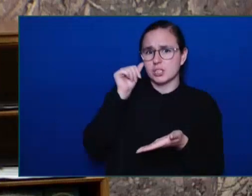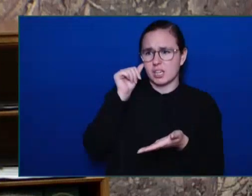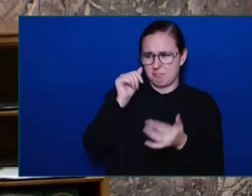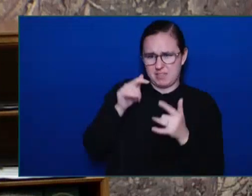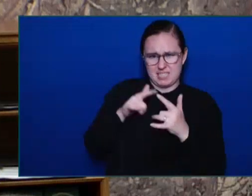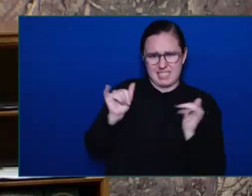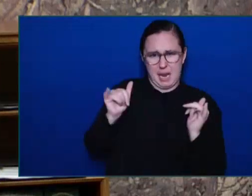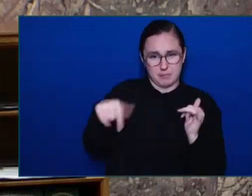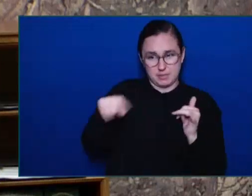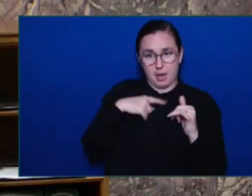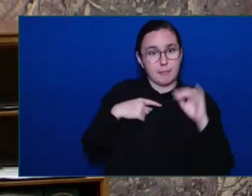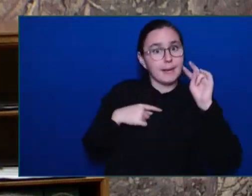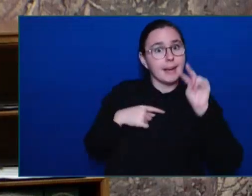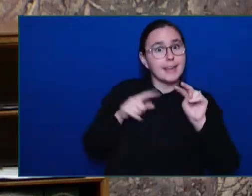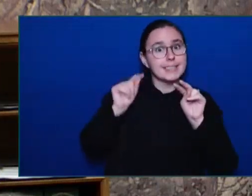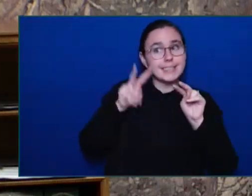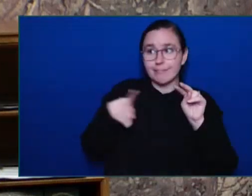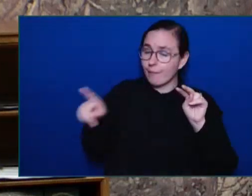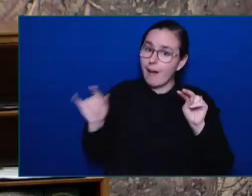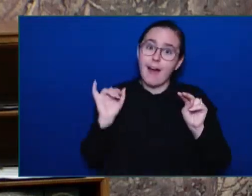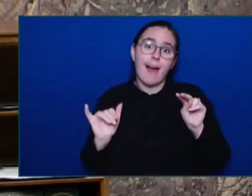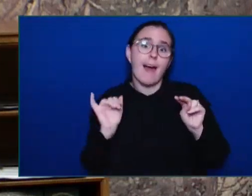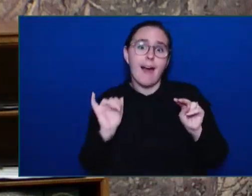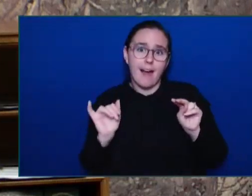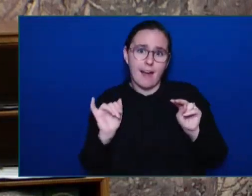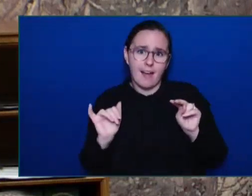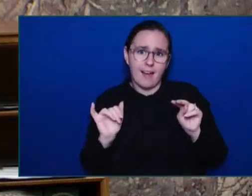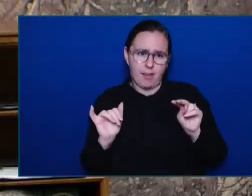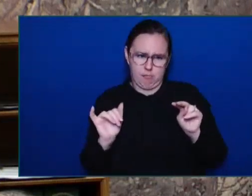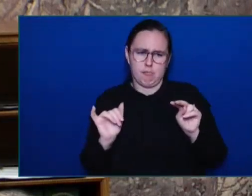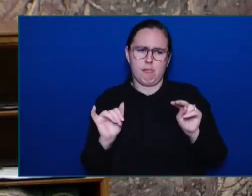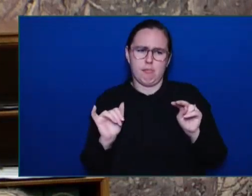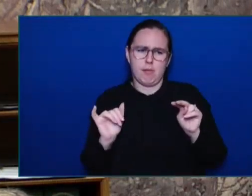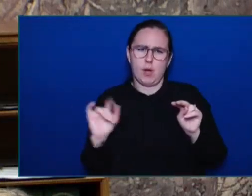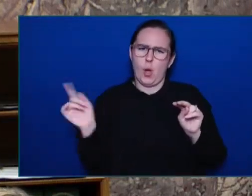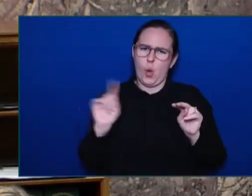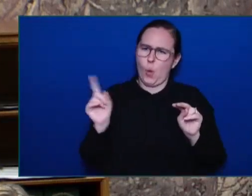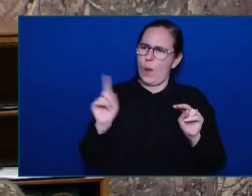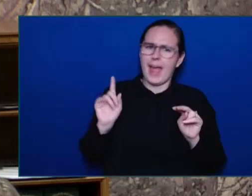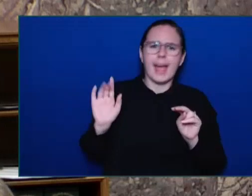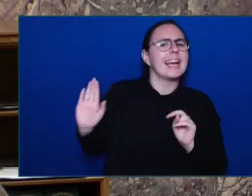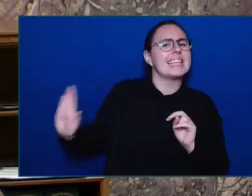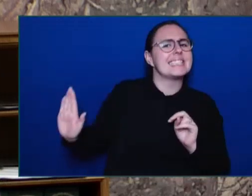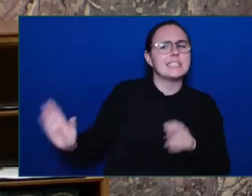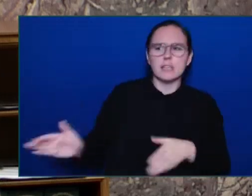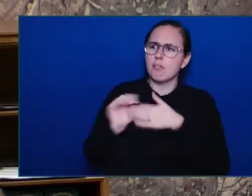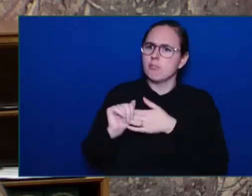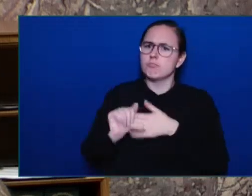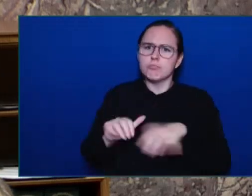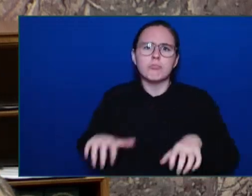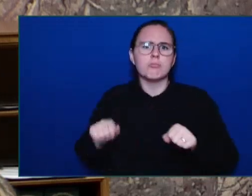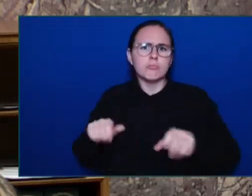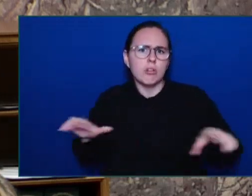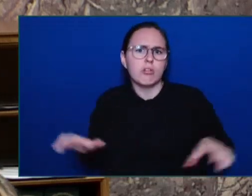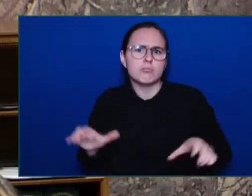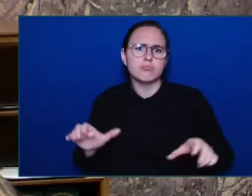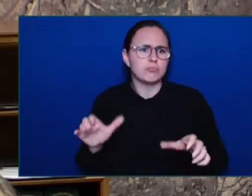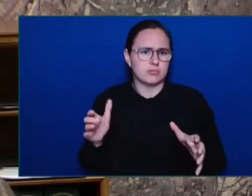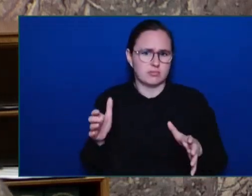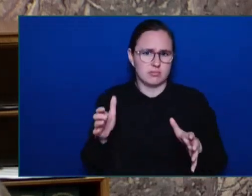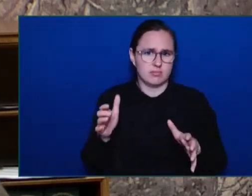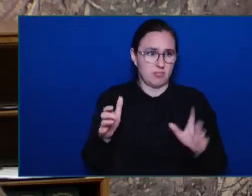in front and help deal with it, not just in Vancouver, but in every community in the province of British Columbia.